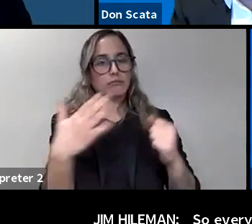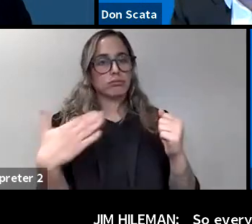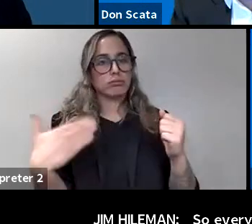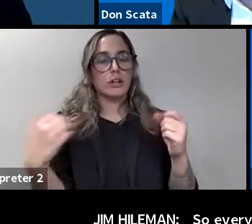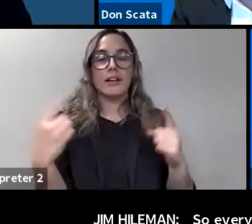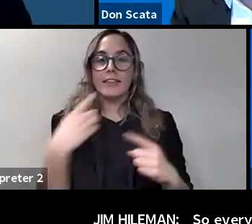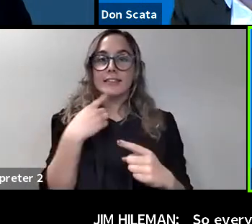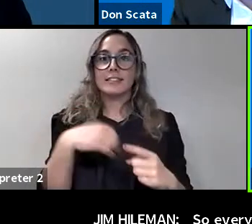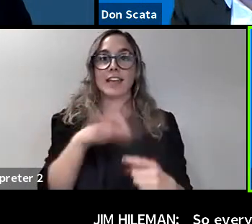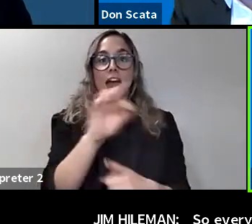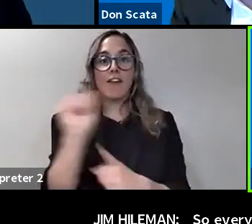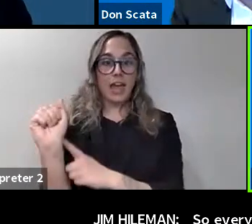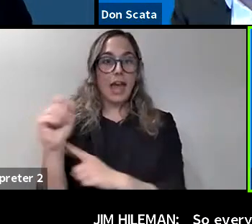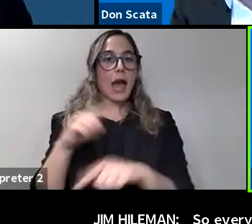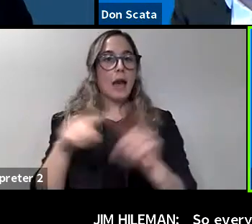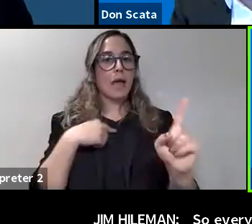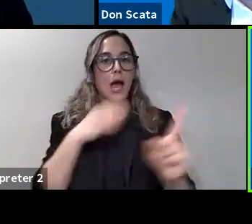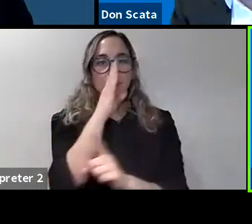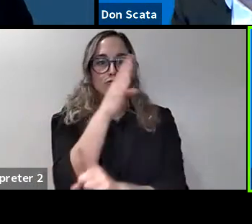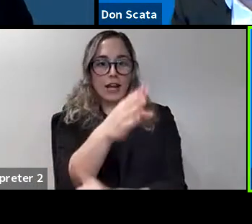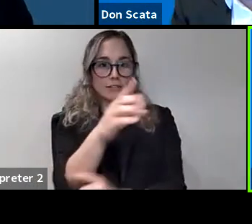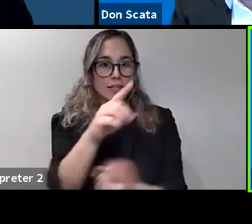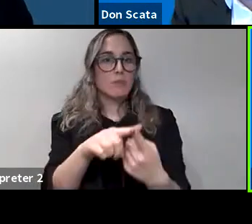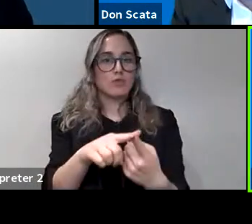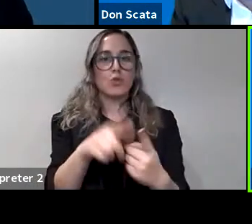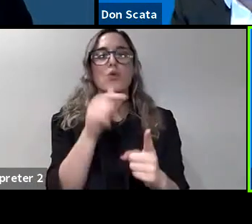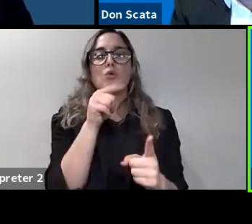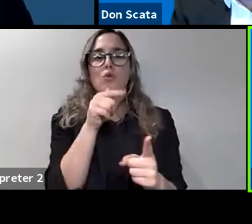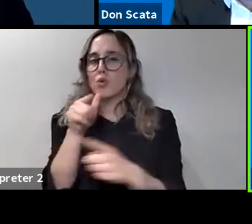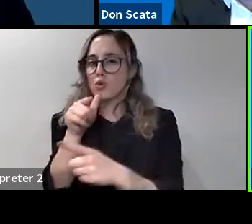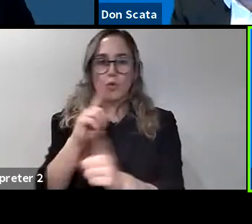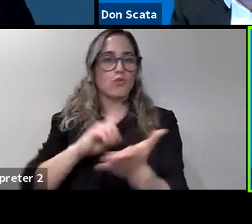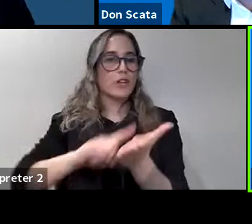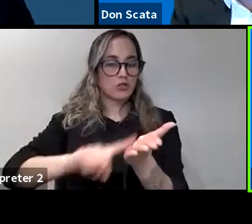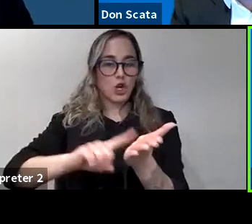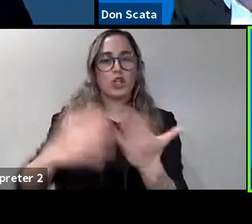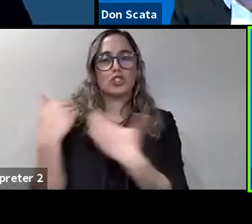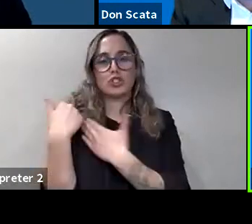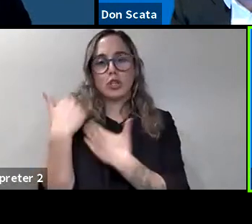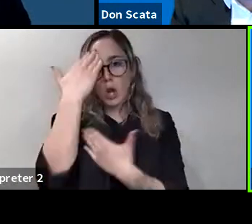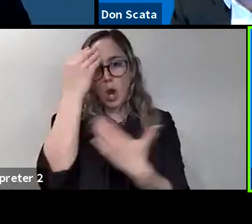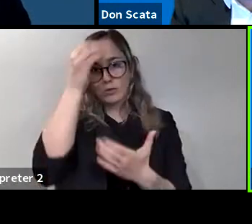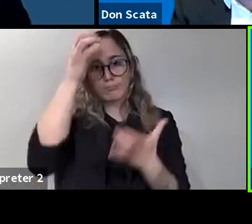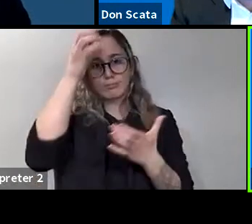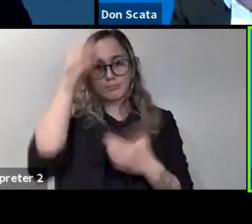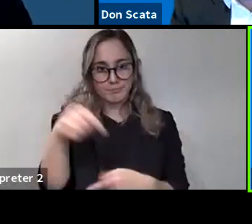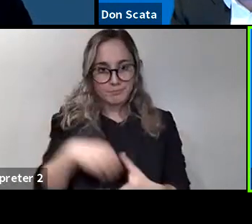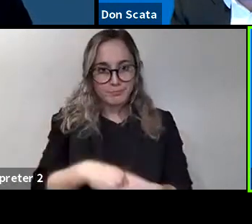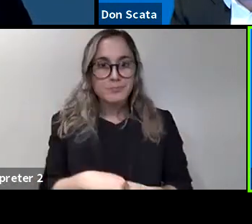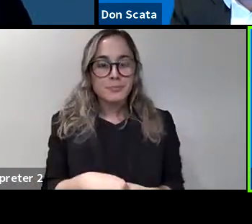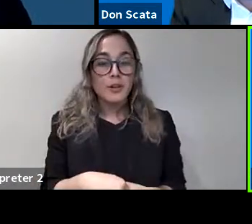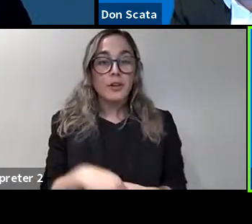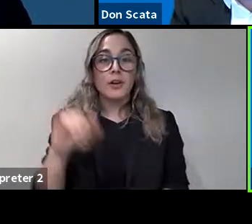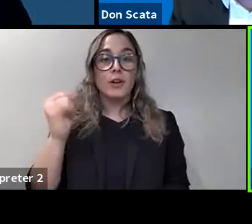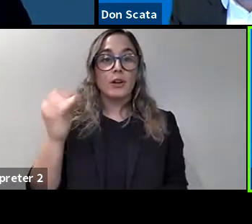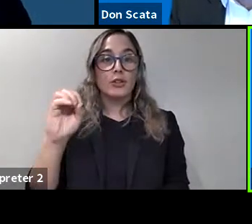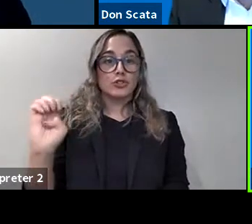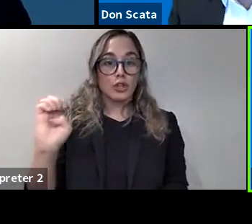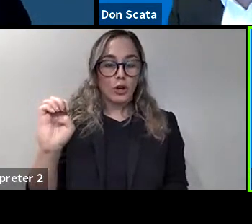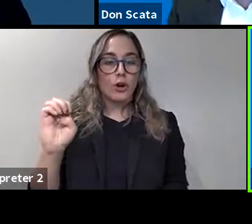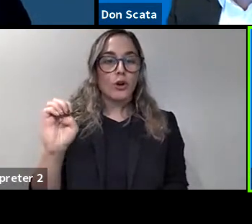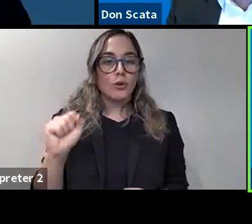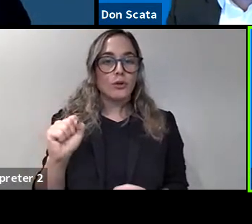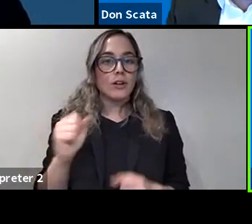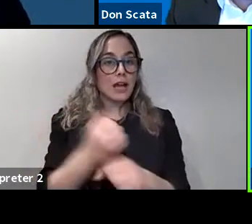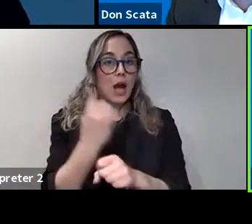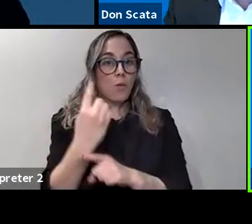but I'm directing them to the research team who did the work as well. All right, Joe, got